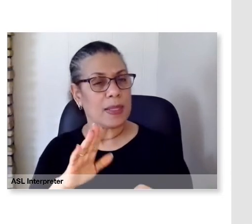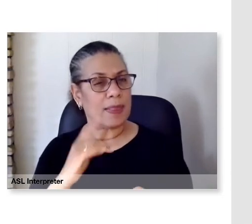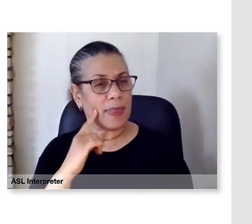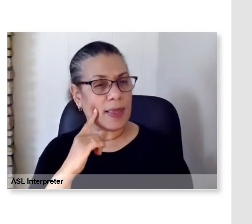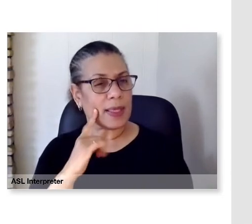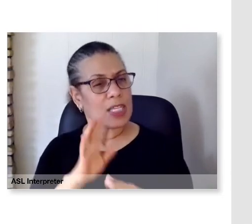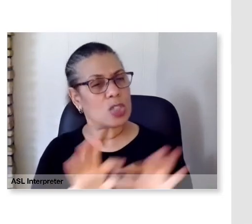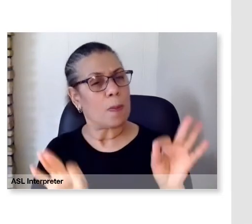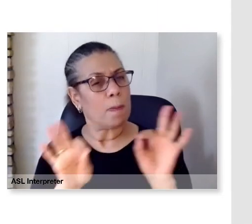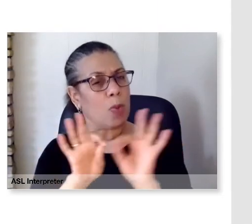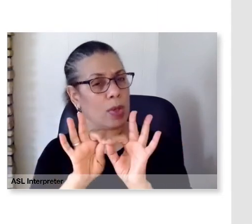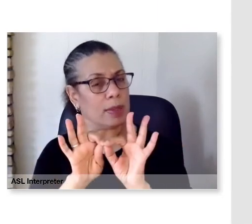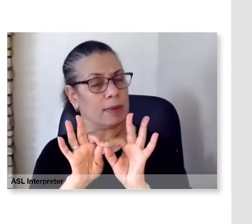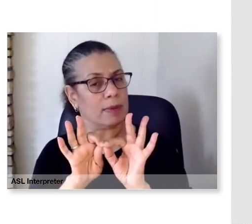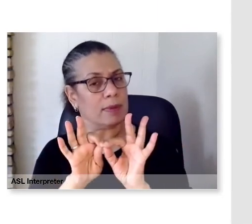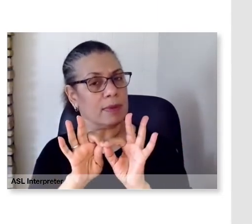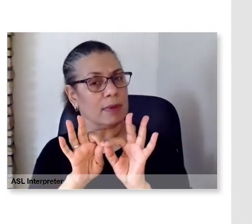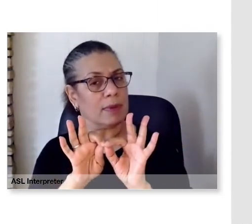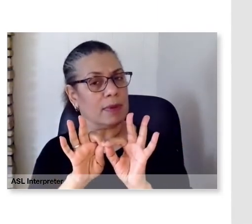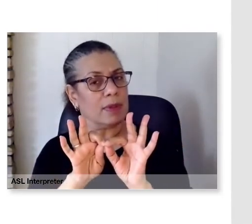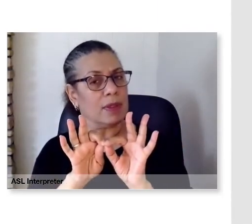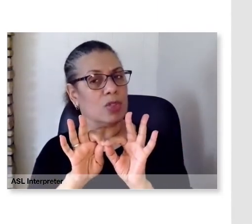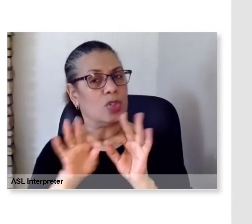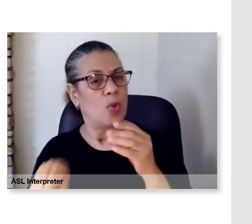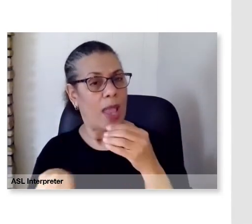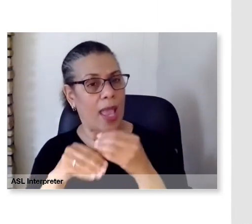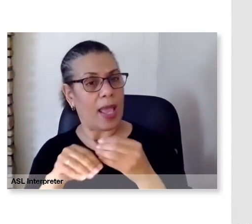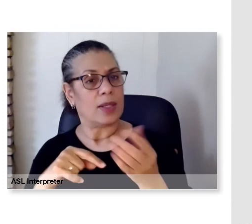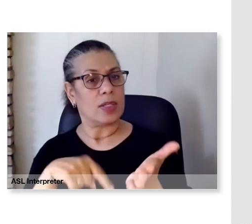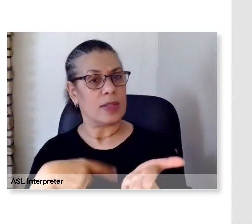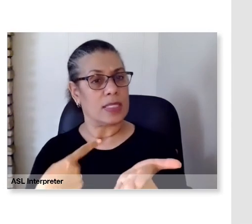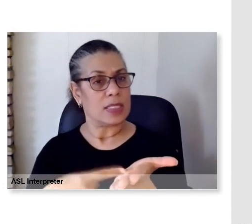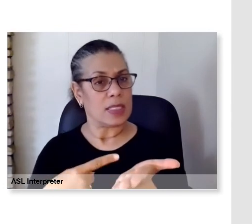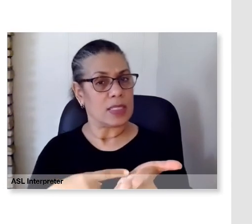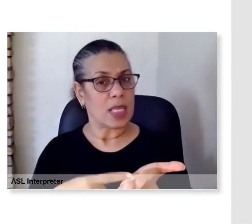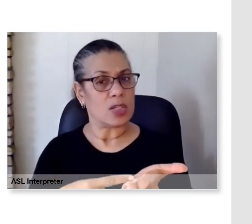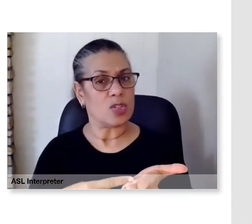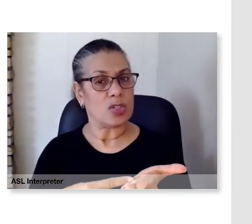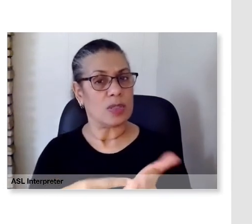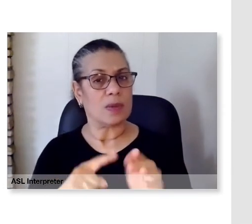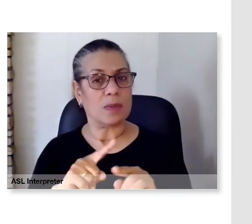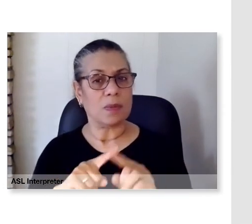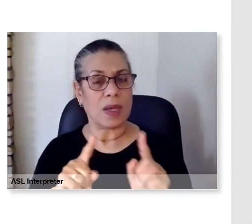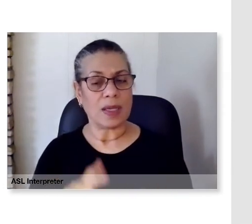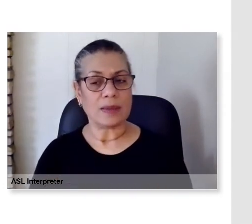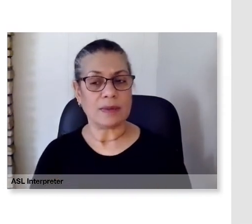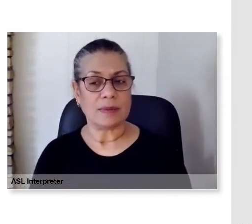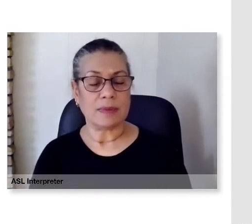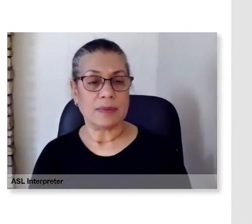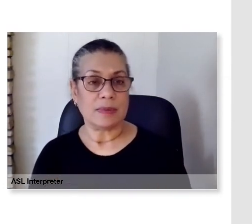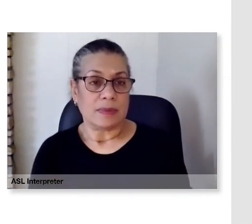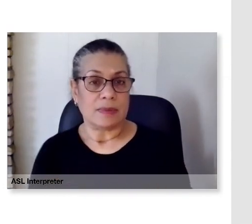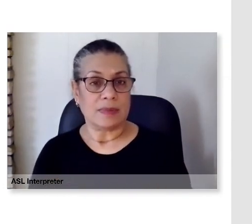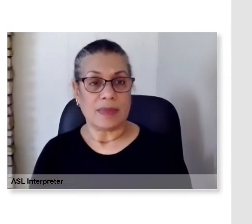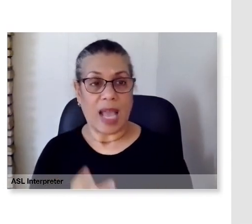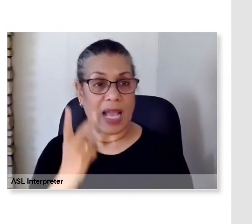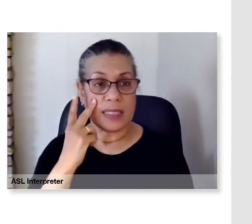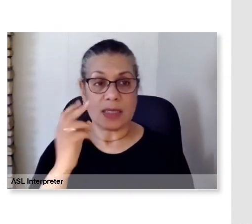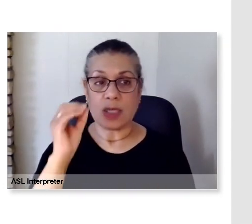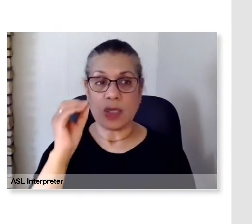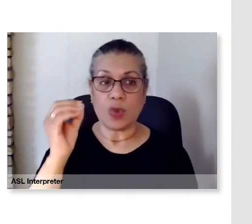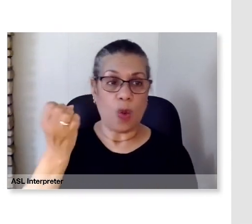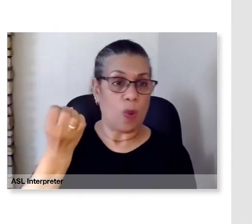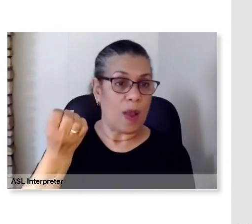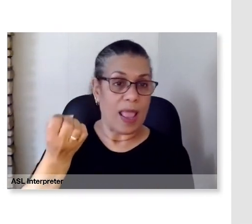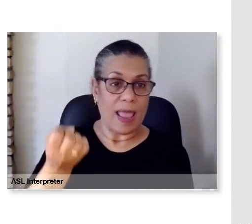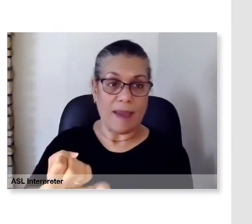to the kinds of discussions which are taking place. But we certainly, I don't think, see any evidence that it's a, you know,